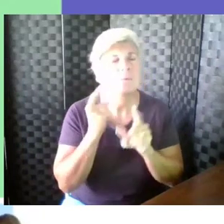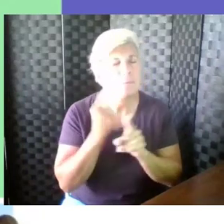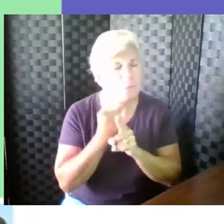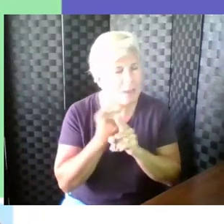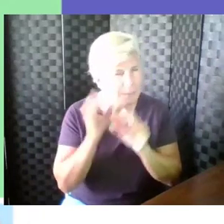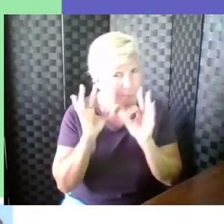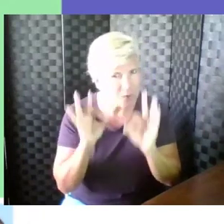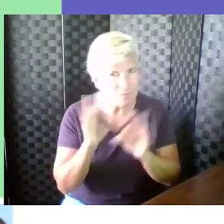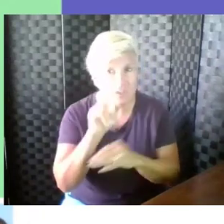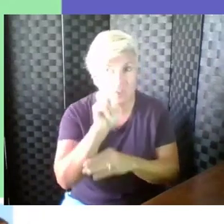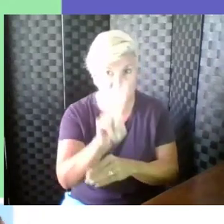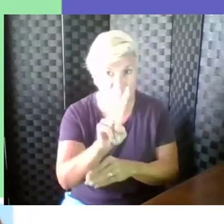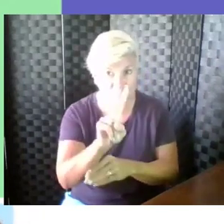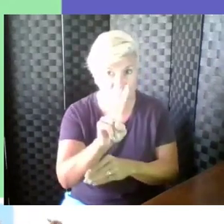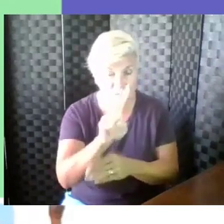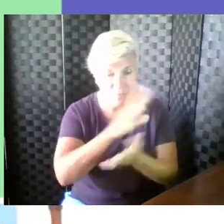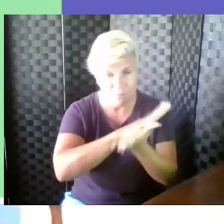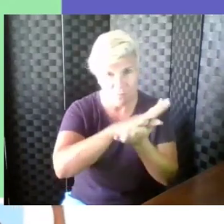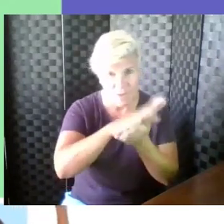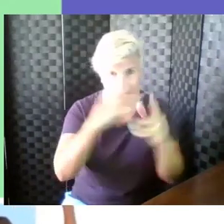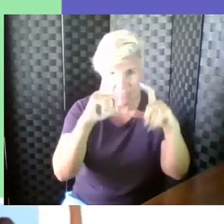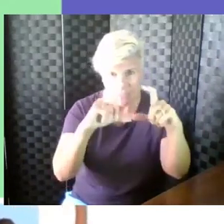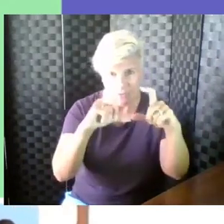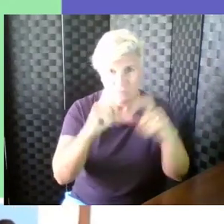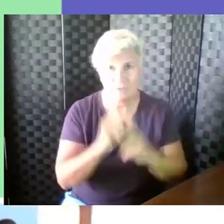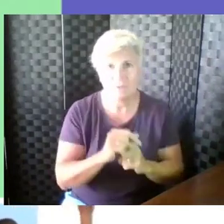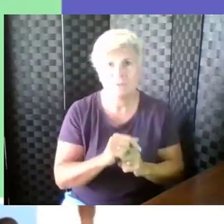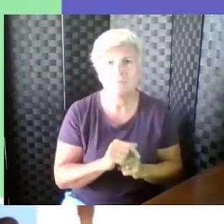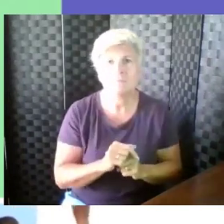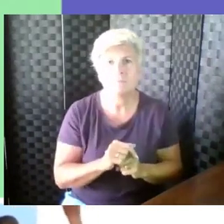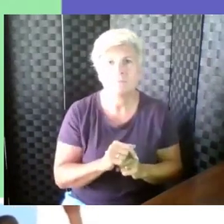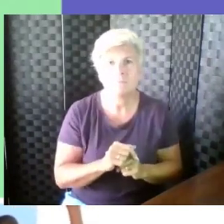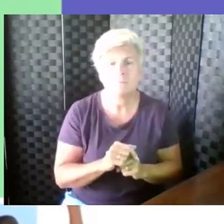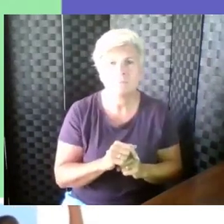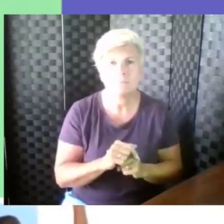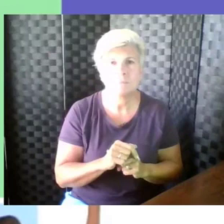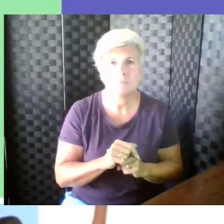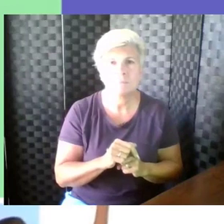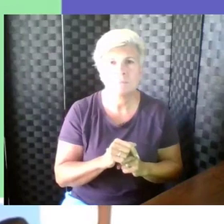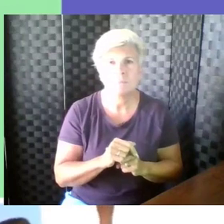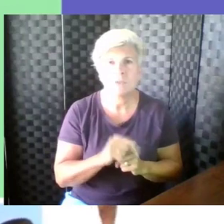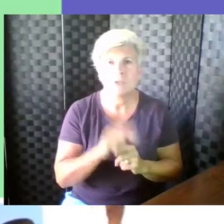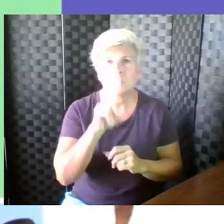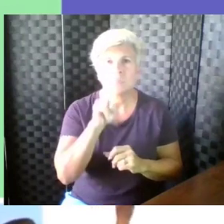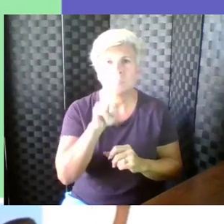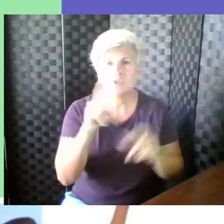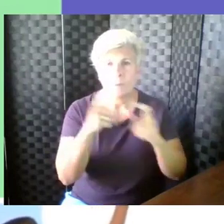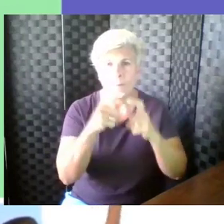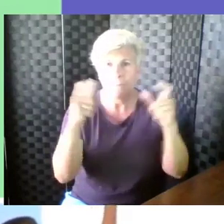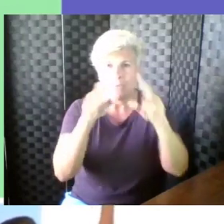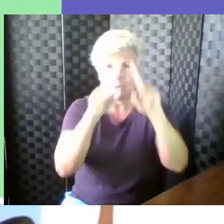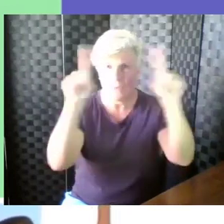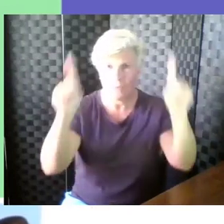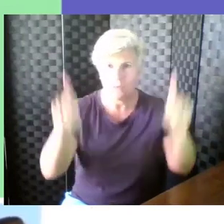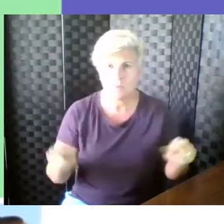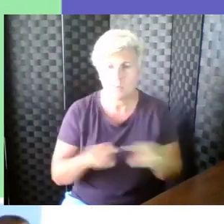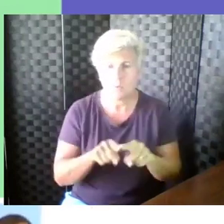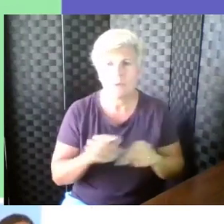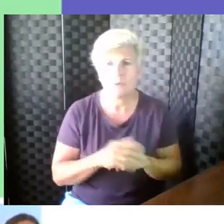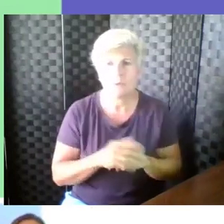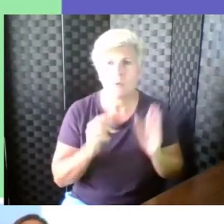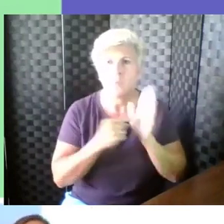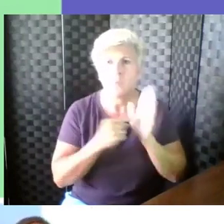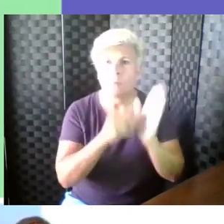Perfect. We're going to draw 2. So with your red pen or your regular pencil, let's do that. Remember, we're just drawing 2 giant squares here.